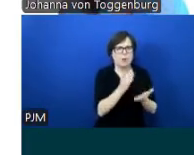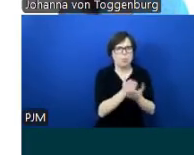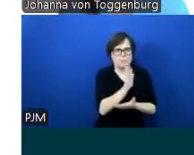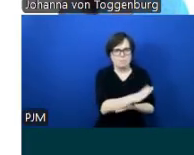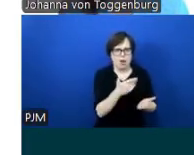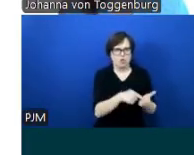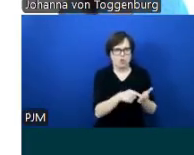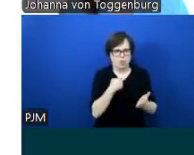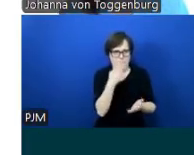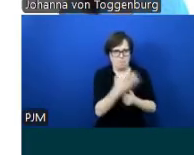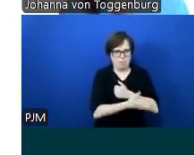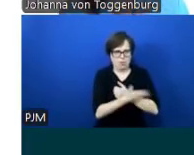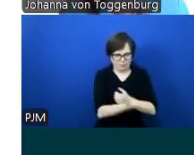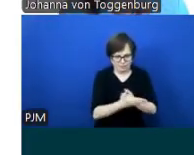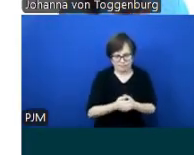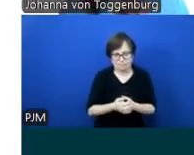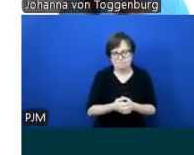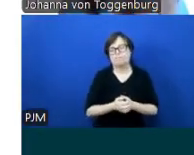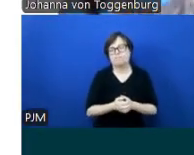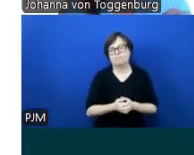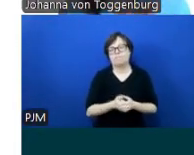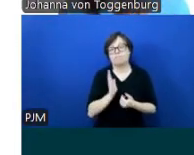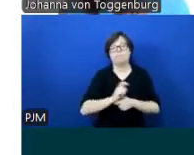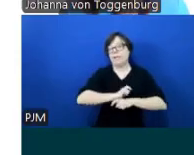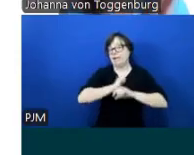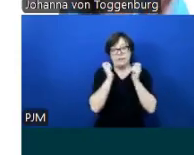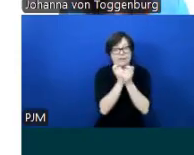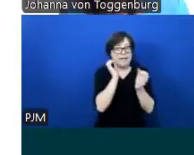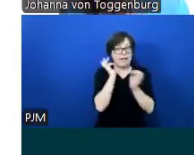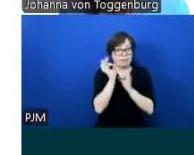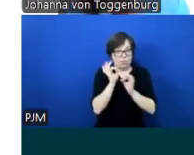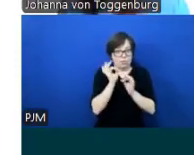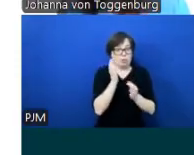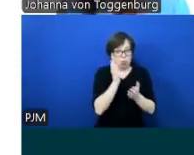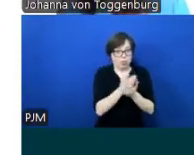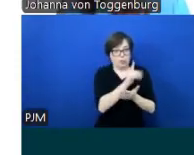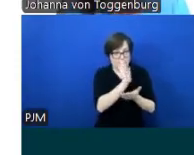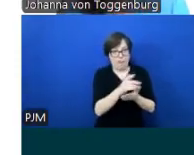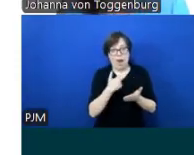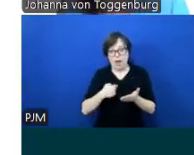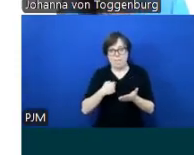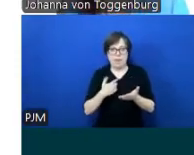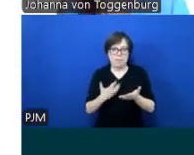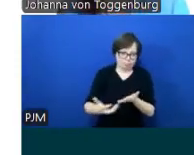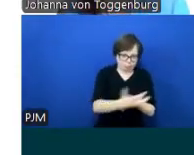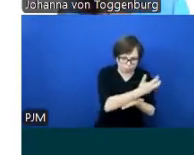climate information that is relevant to planning. So we look at that information and we use it to then